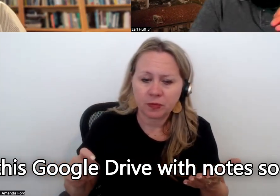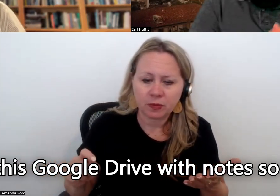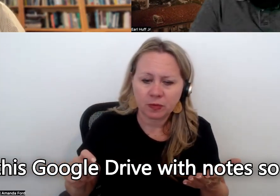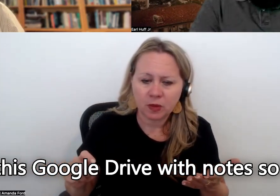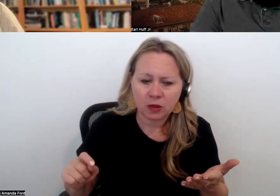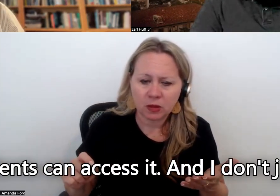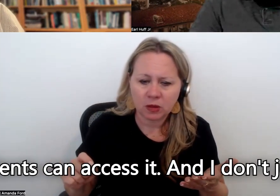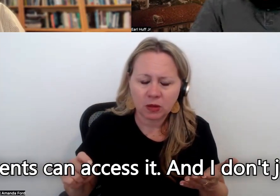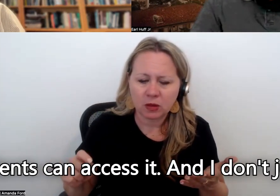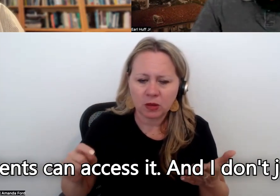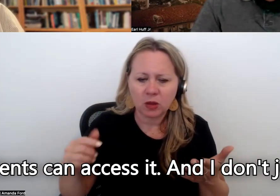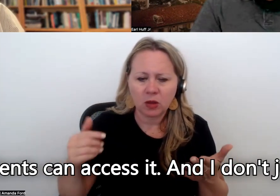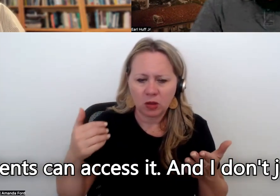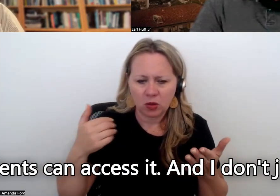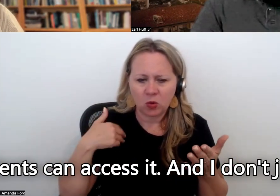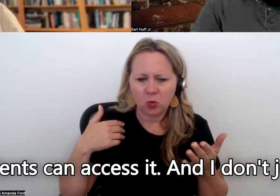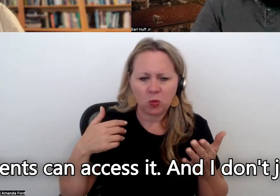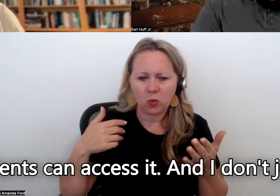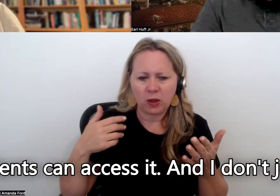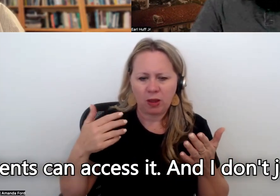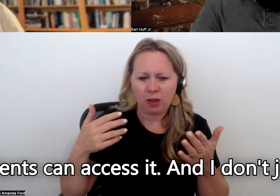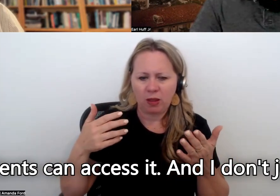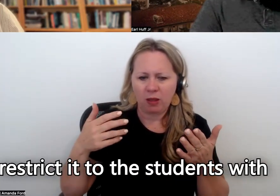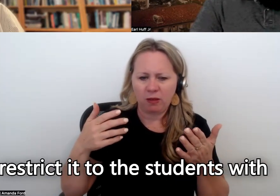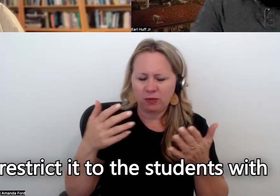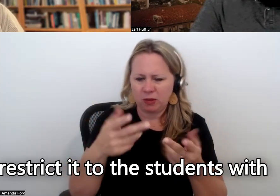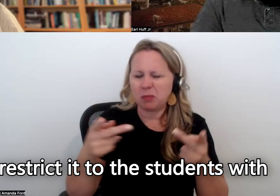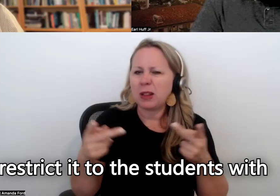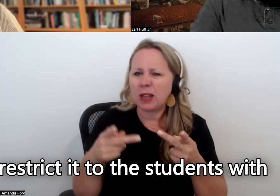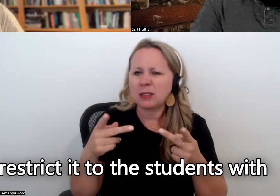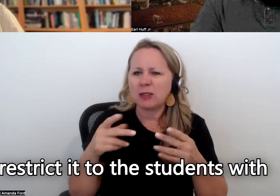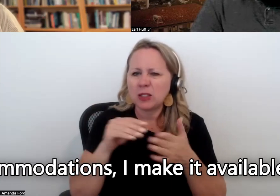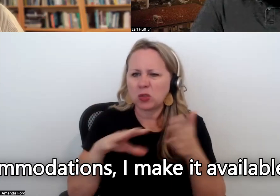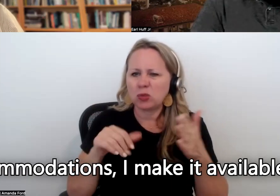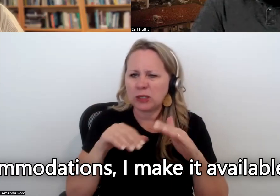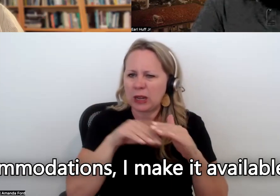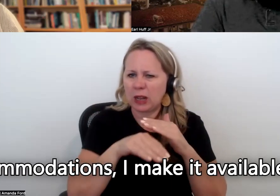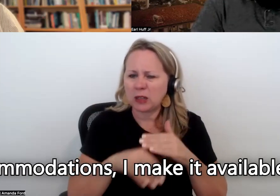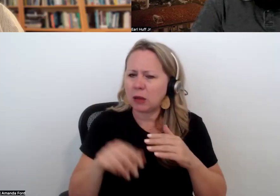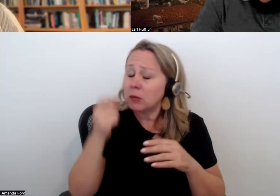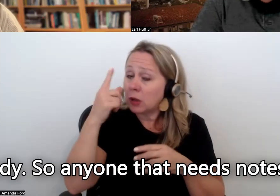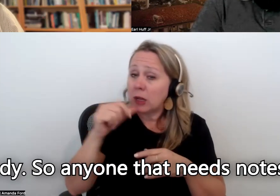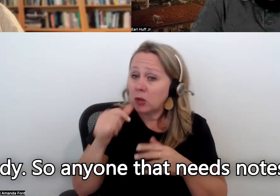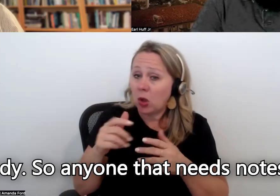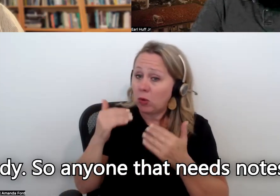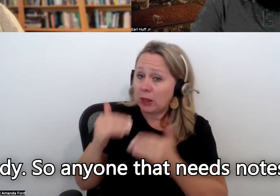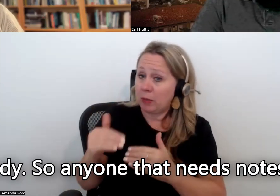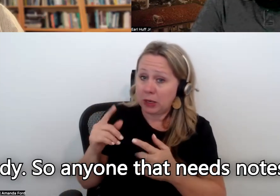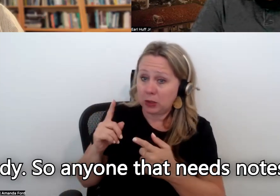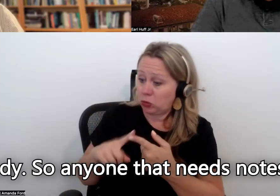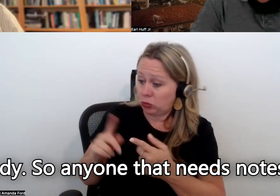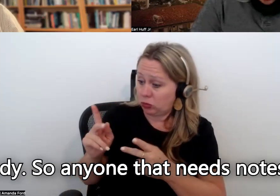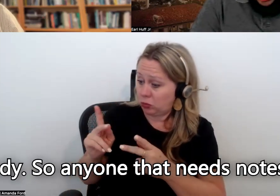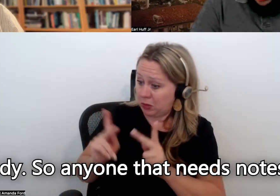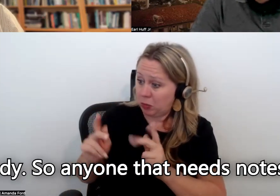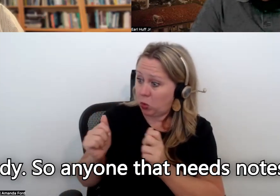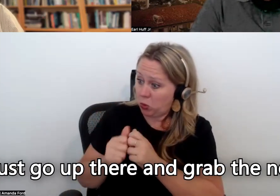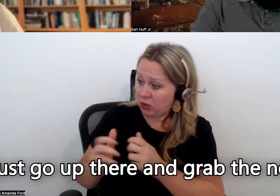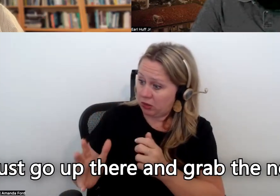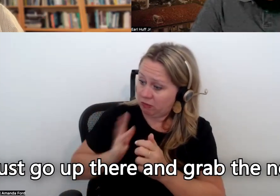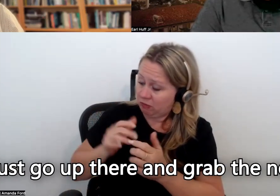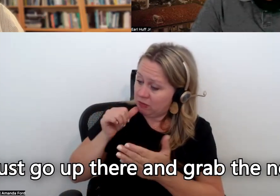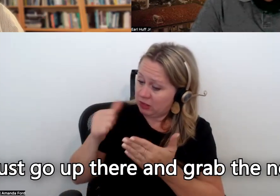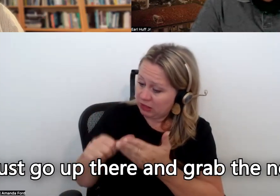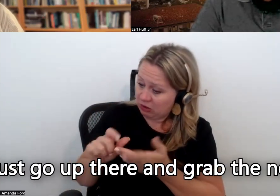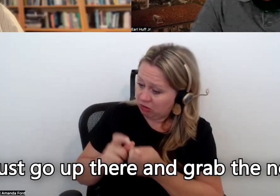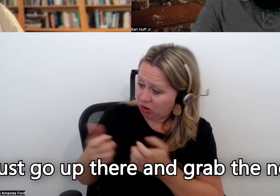with notes so that students can access it. And I don't just restrict it to the students with accommodations, I restrict it to anybody. So anyone that needs notes can